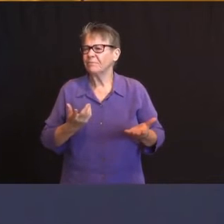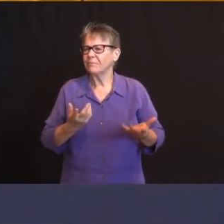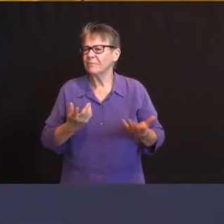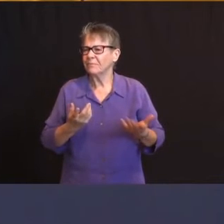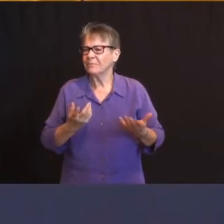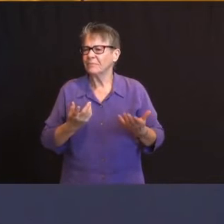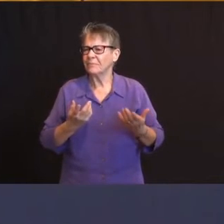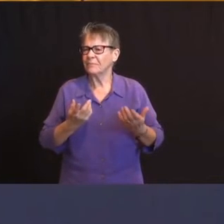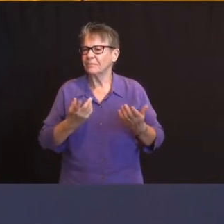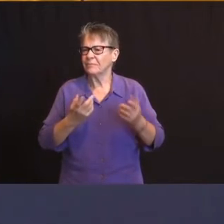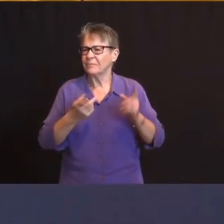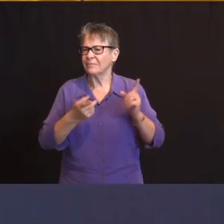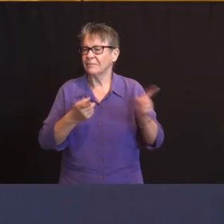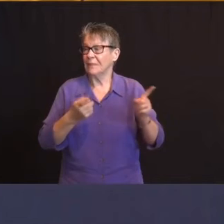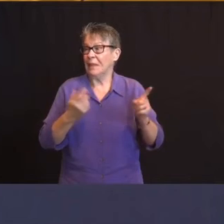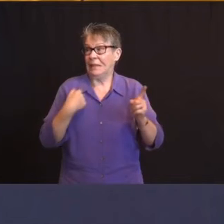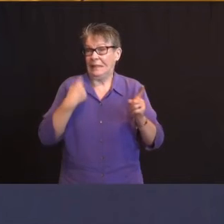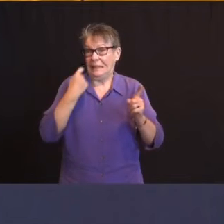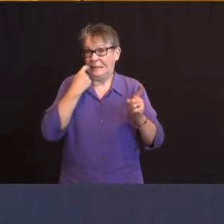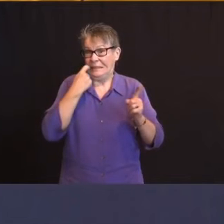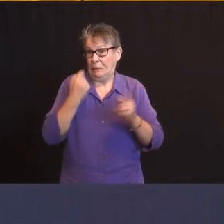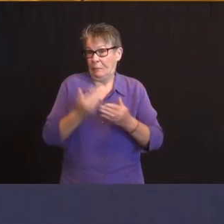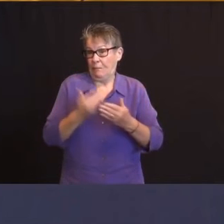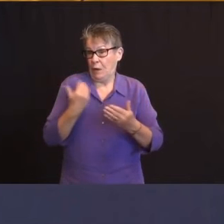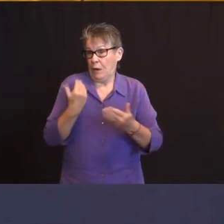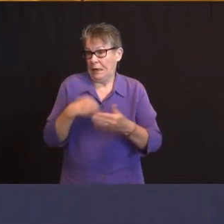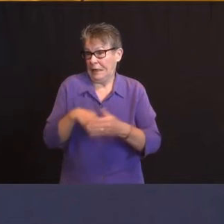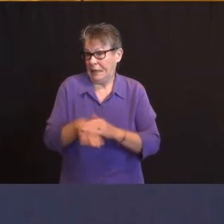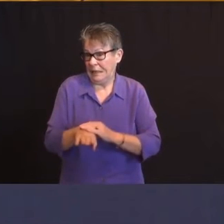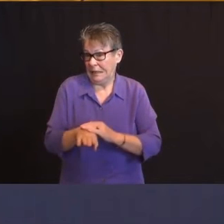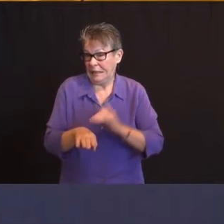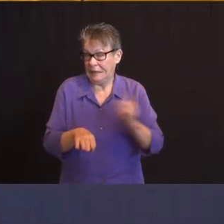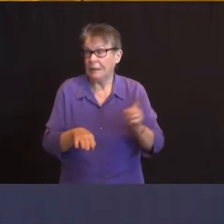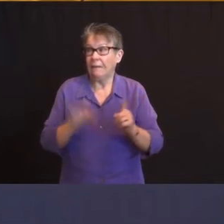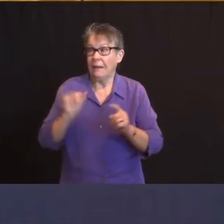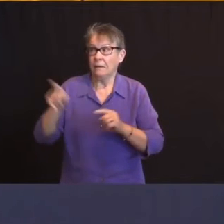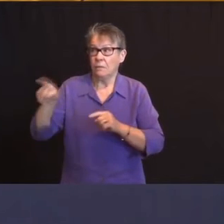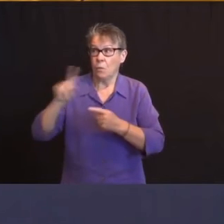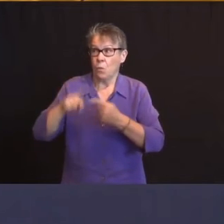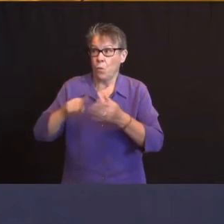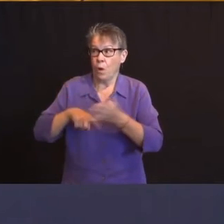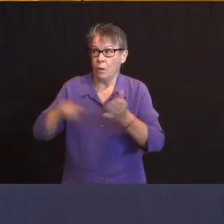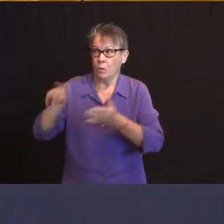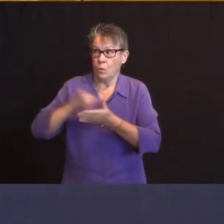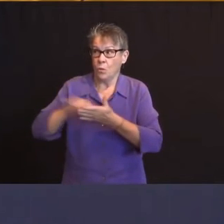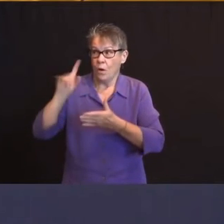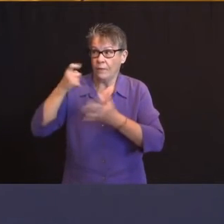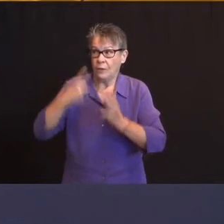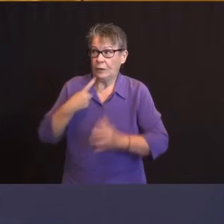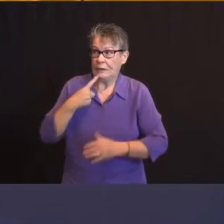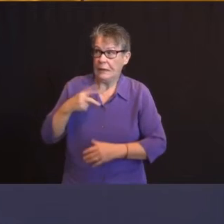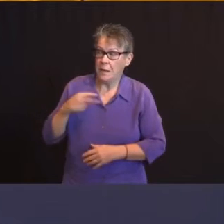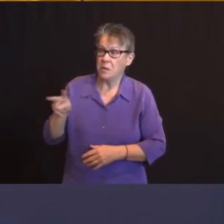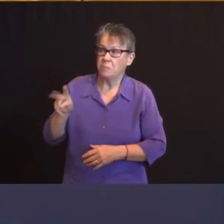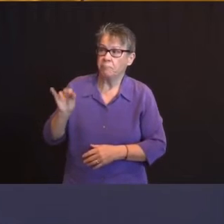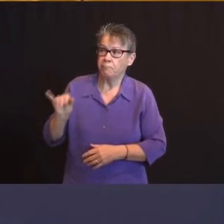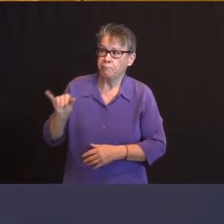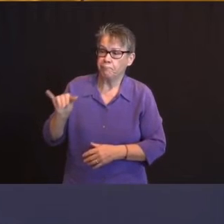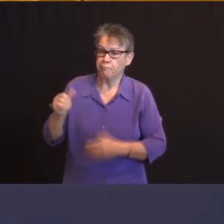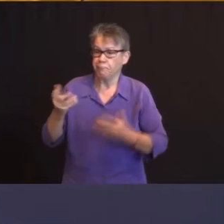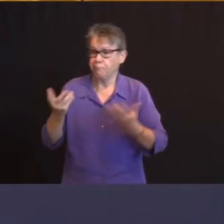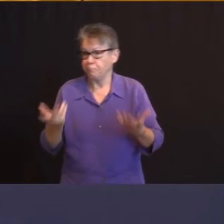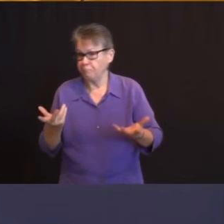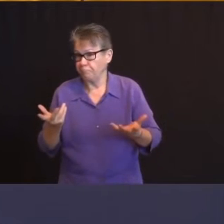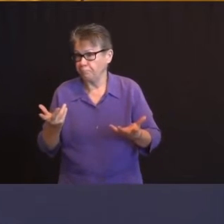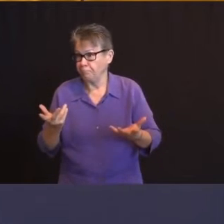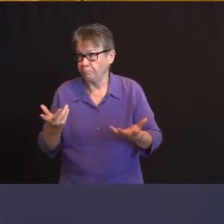That is not right now on the table for us. And I say that for a couple of reasons. First of all, if we